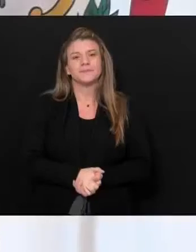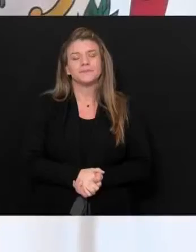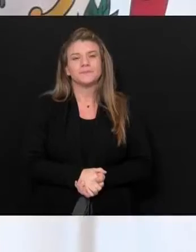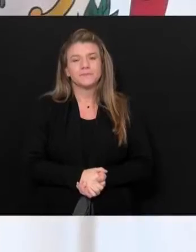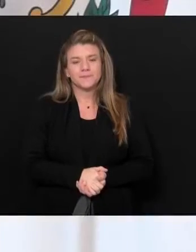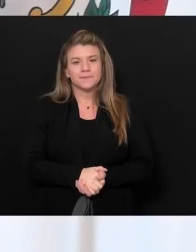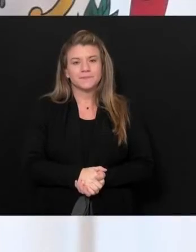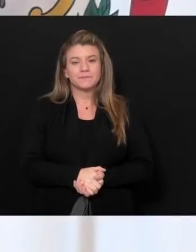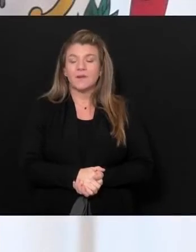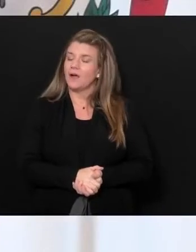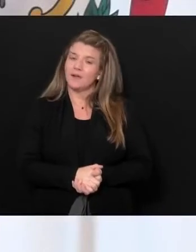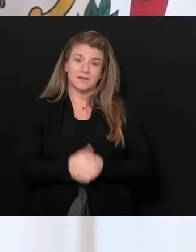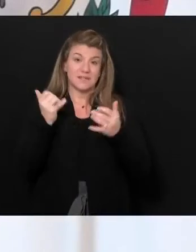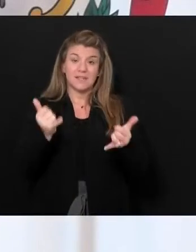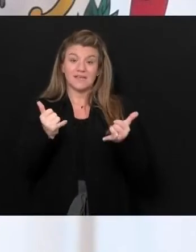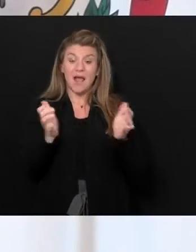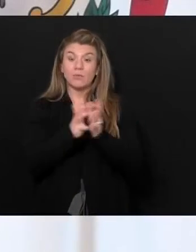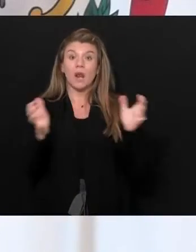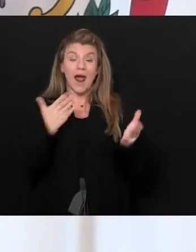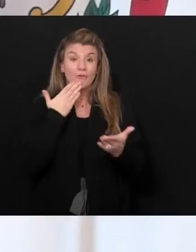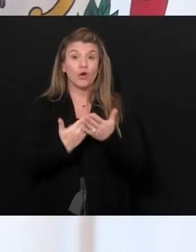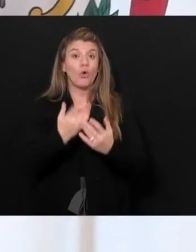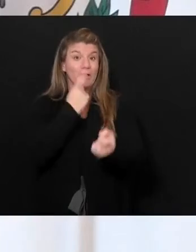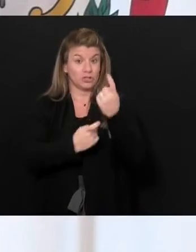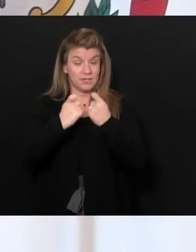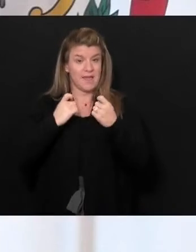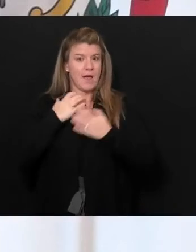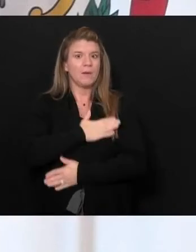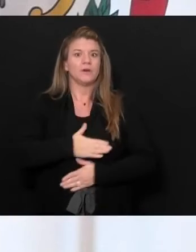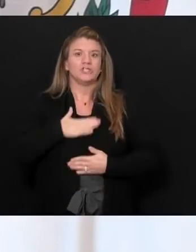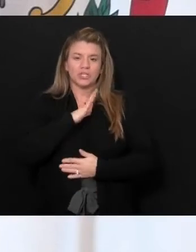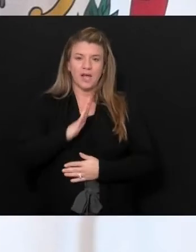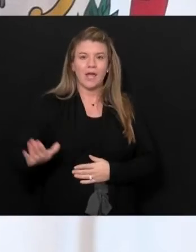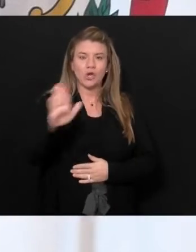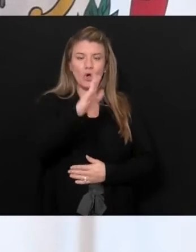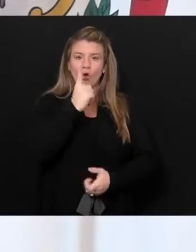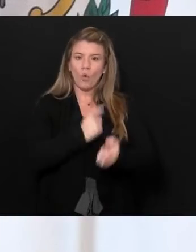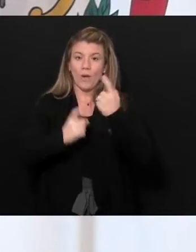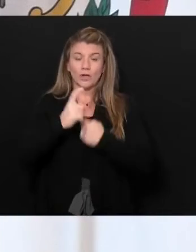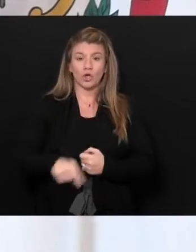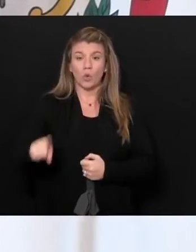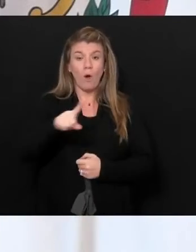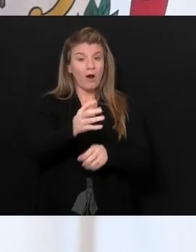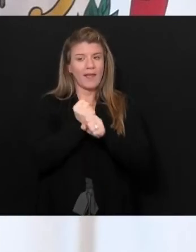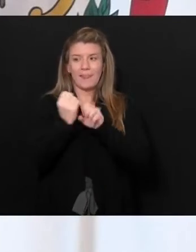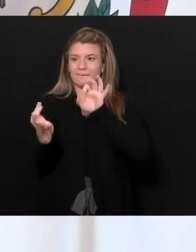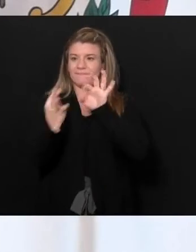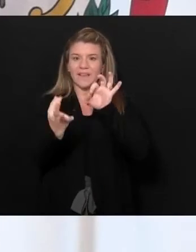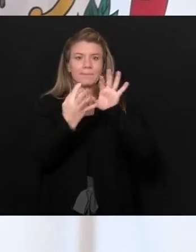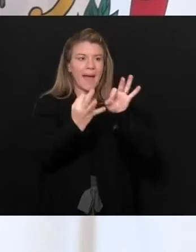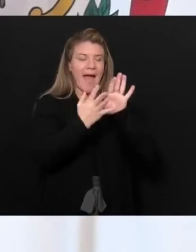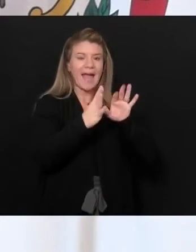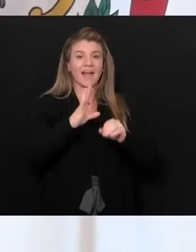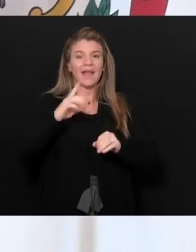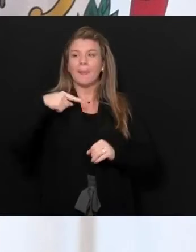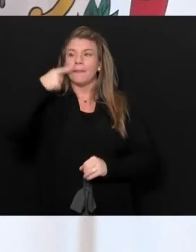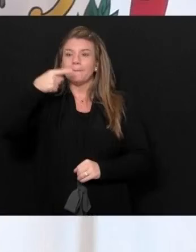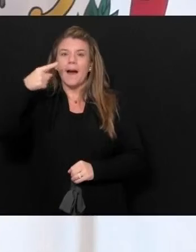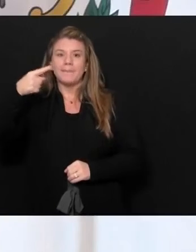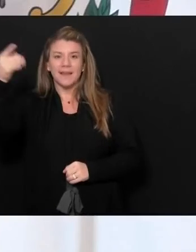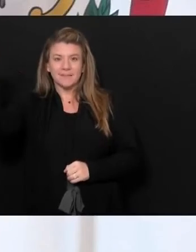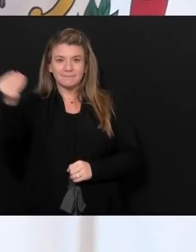Okay, a lot of good questions. We appreciate them all. You know, I mean, y'all are getting feedback from the public, and